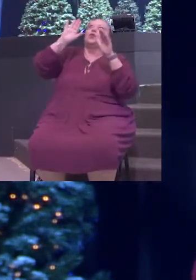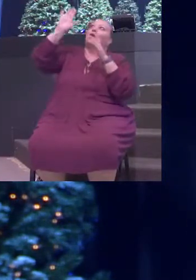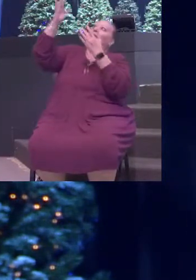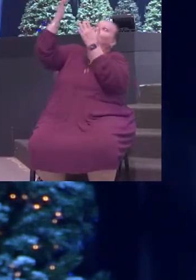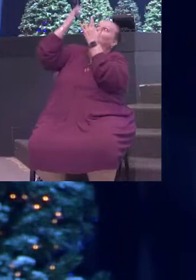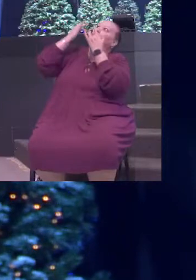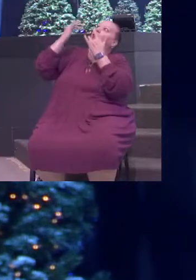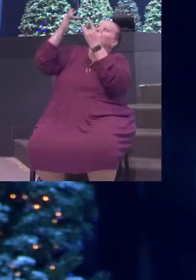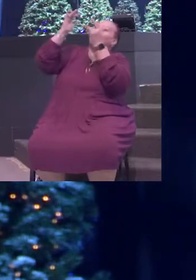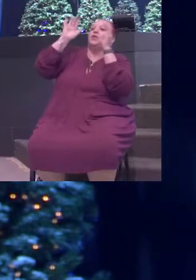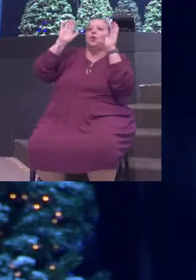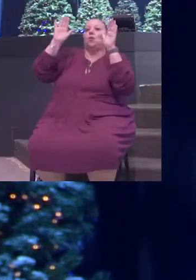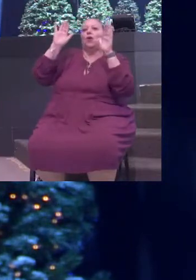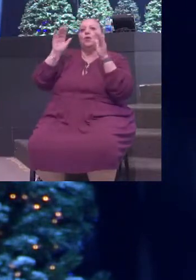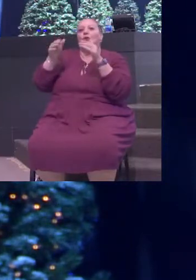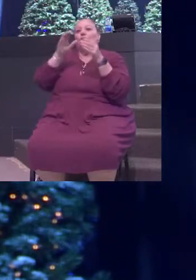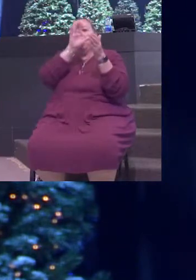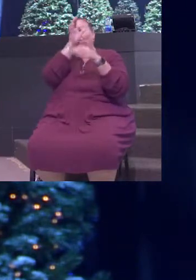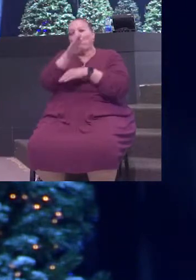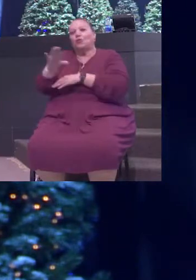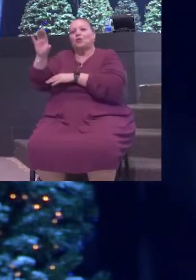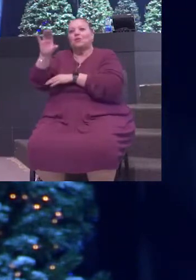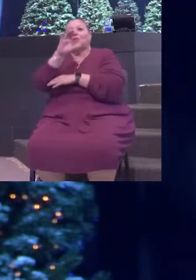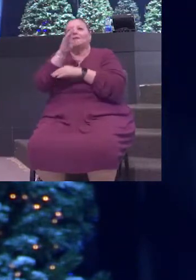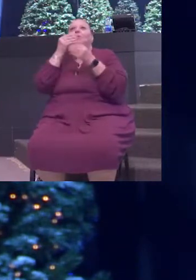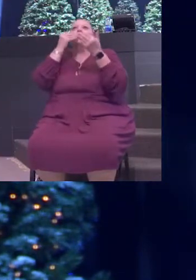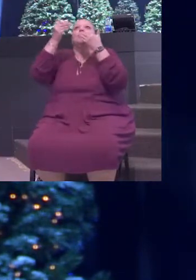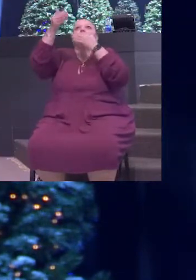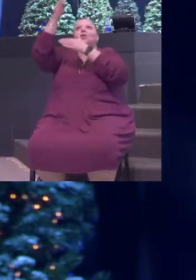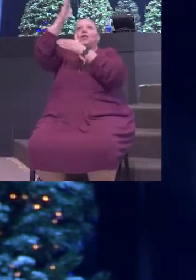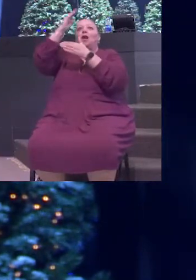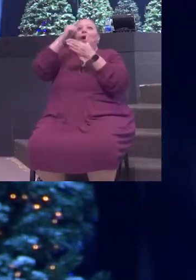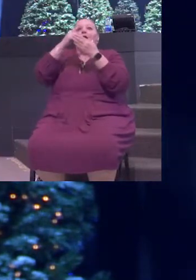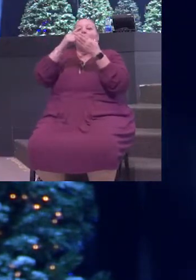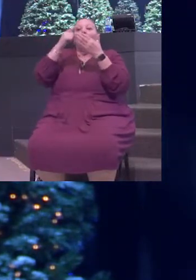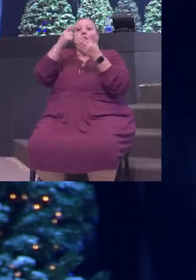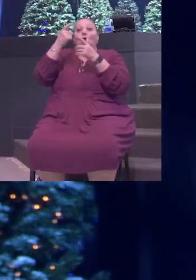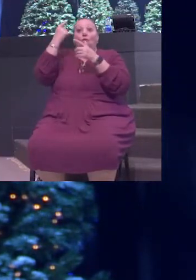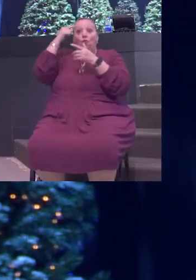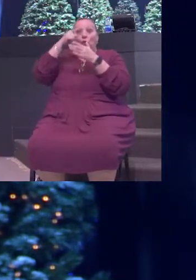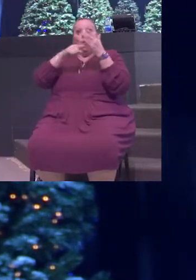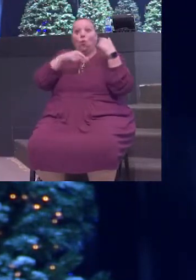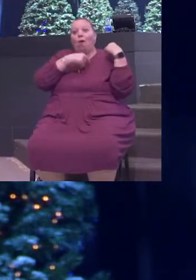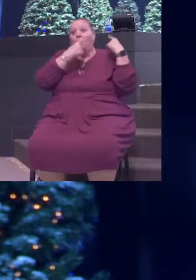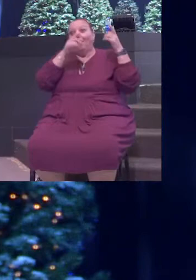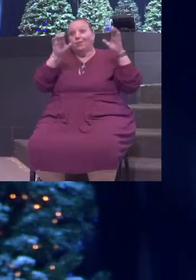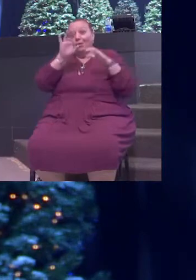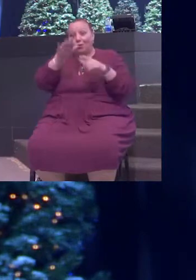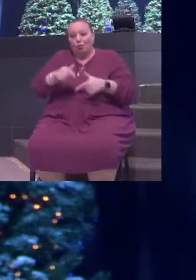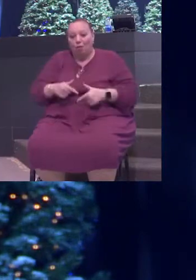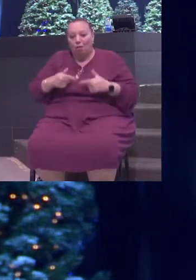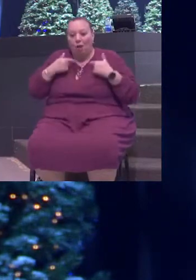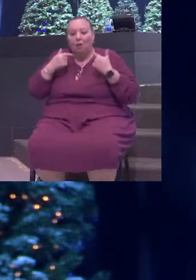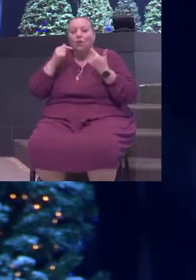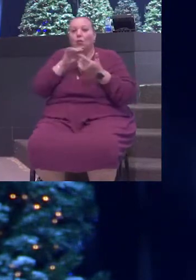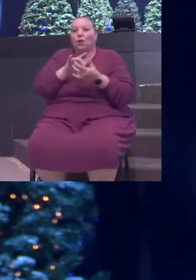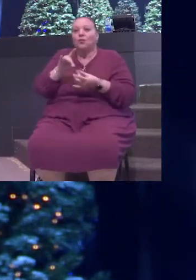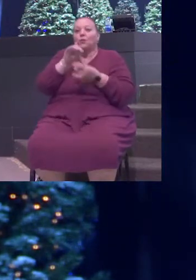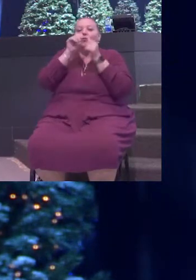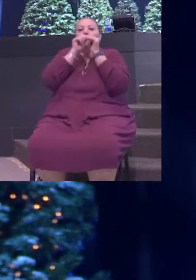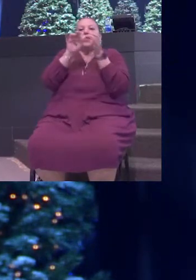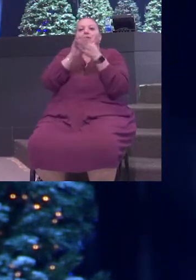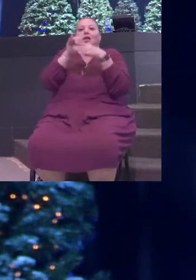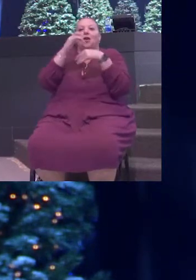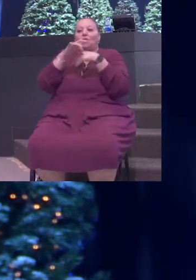mercy, the wonder of Christmas, and just be grateful to God for what he's done in your life. We have spiritual blessings that